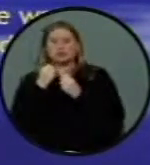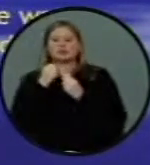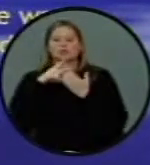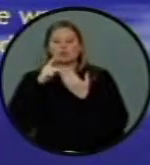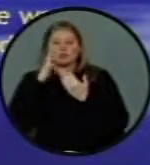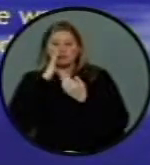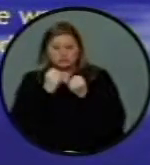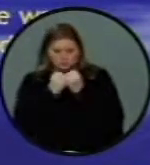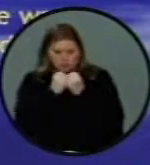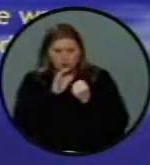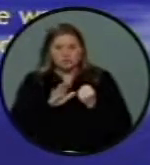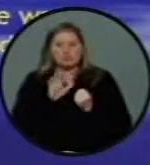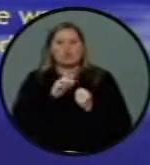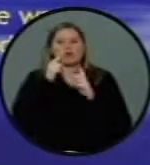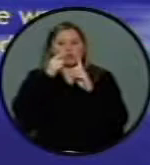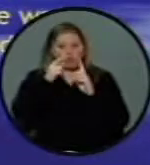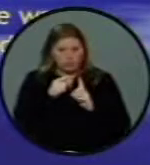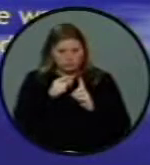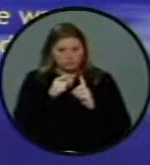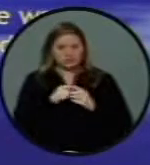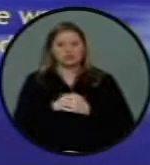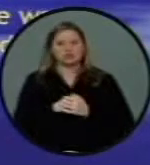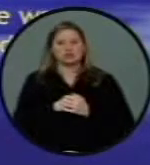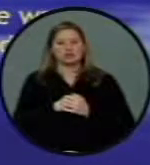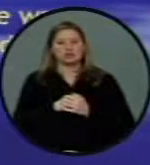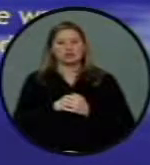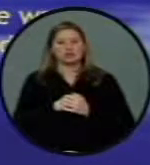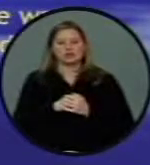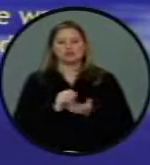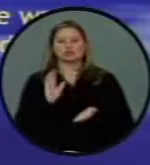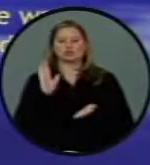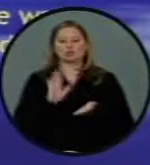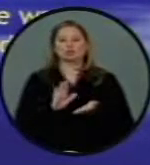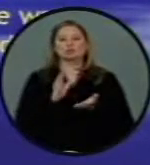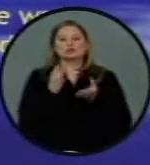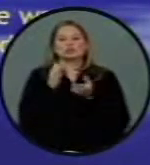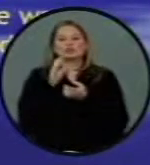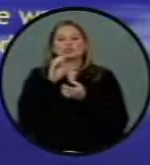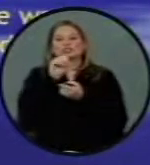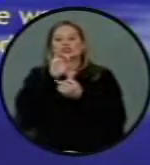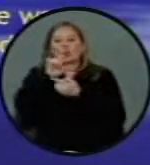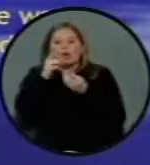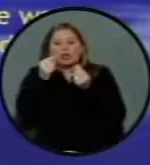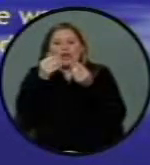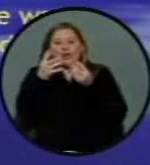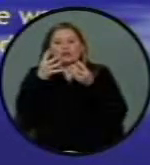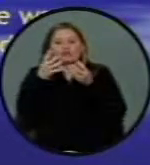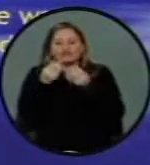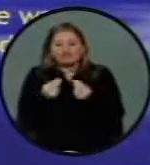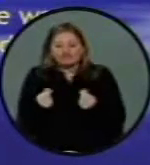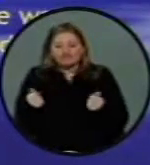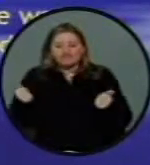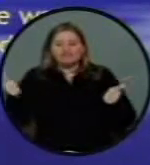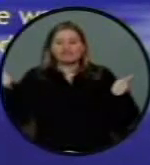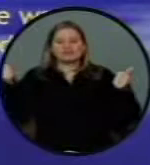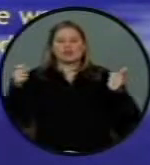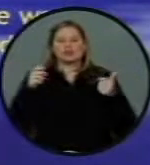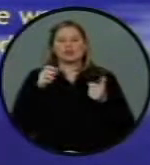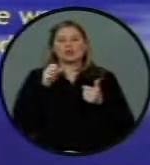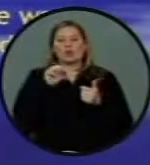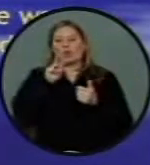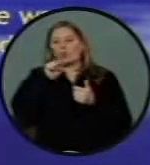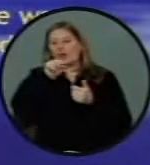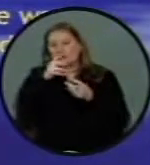or rationalize your efforts to reduce erosion or to provide a basis for a solid erosion control ordinance or